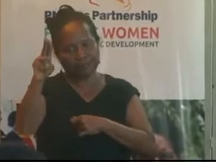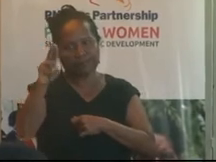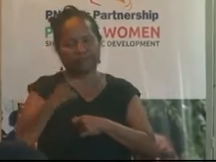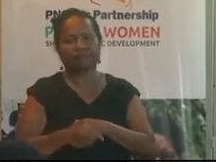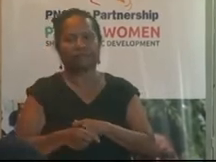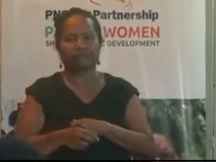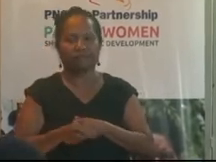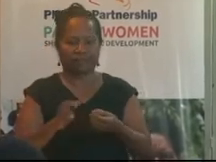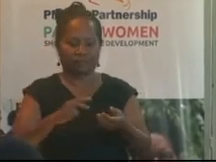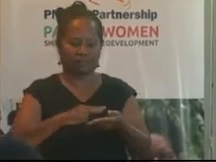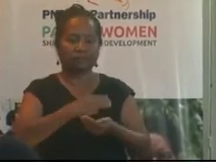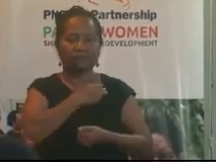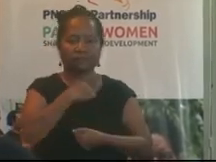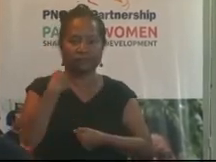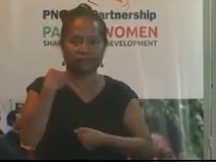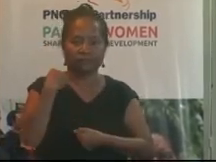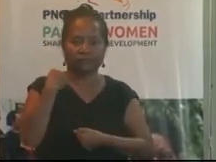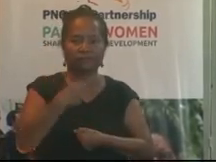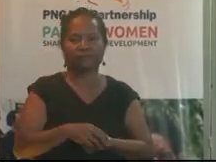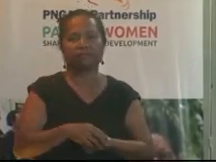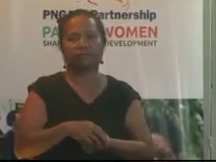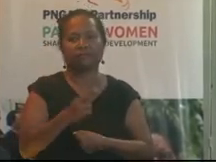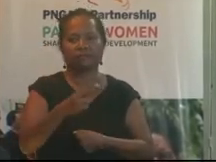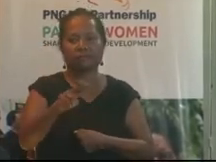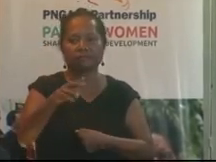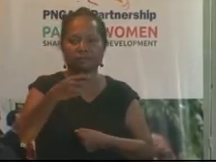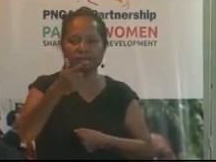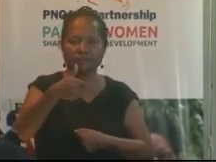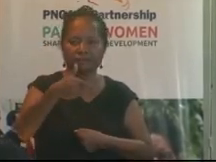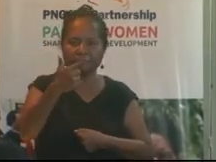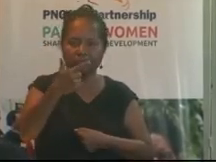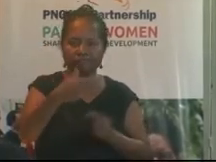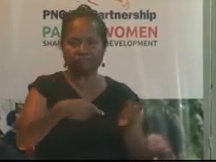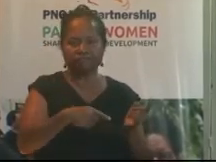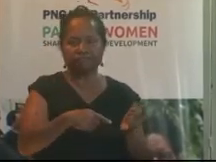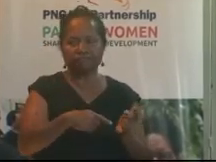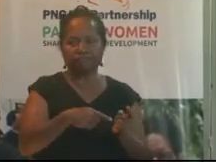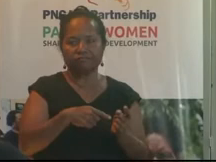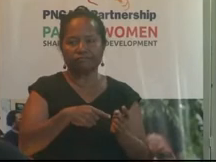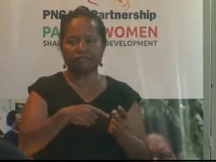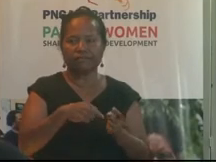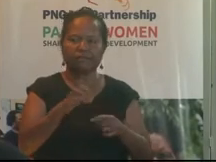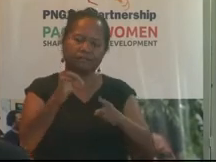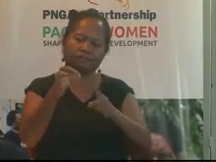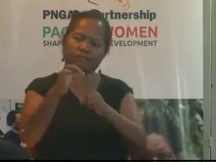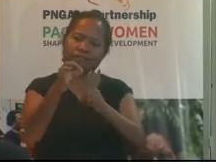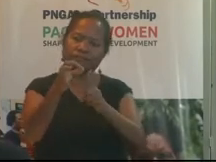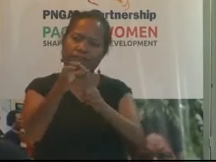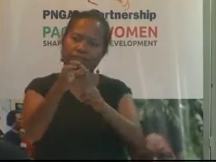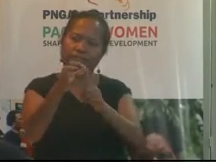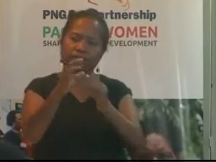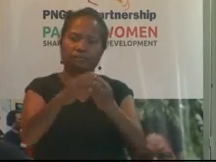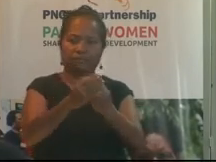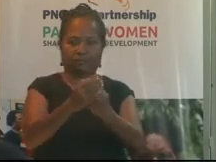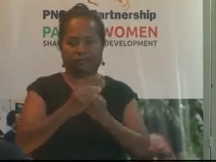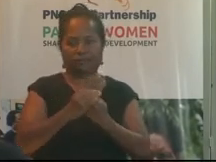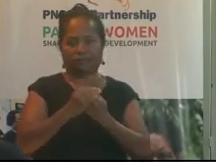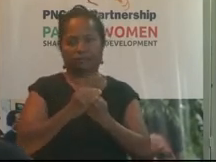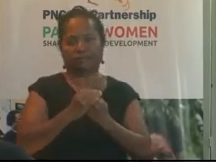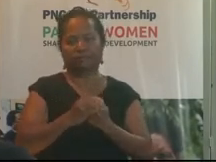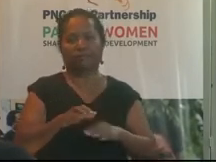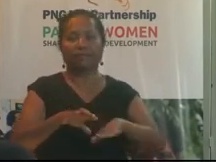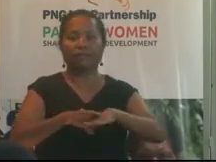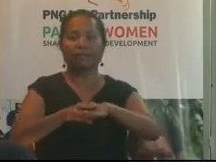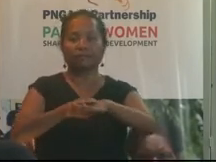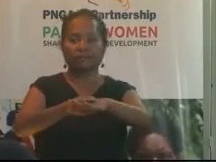and Industry. From 2017, Dulciana was one of Pangu Party's key strategic policy advisors in the lead up